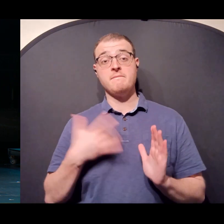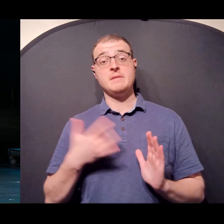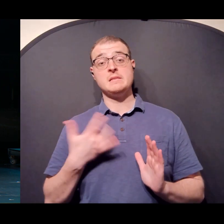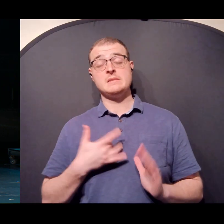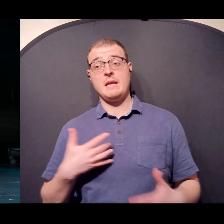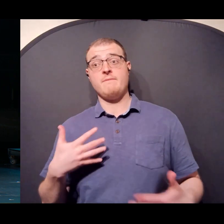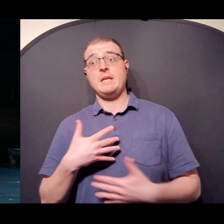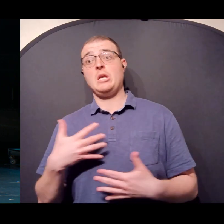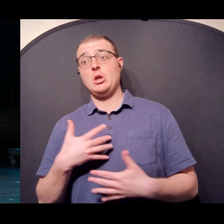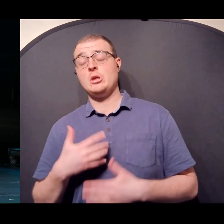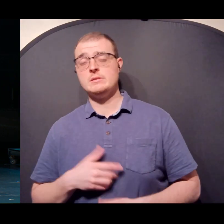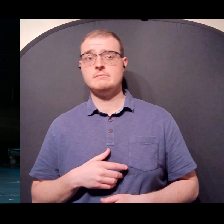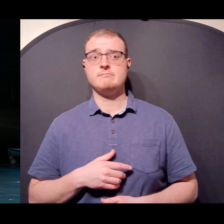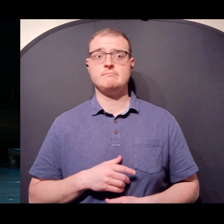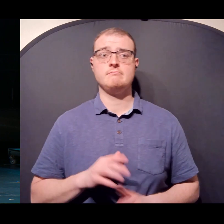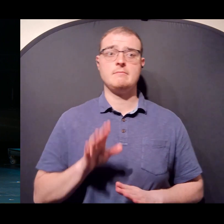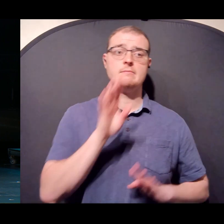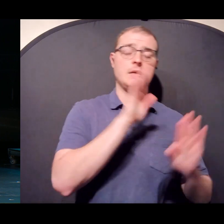anxious,